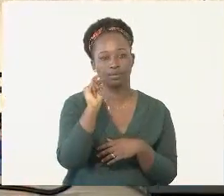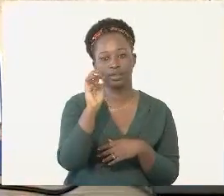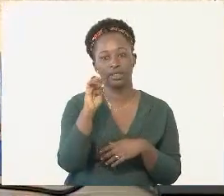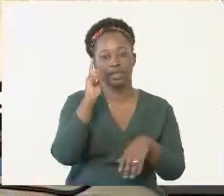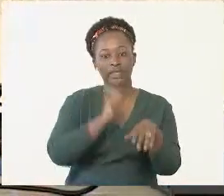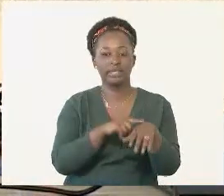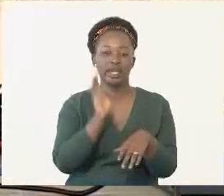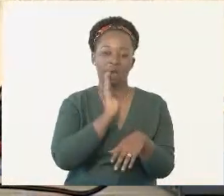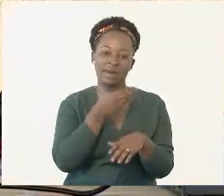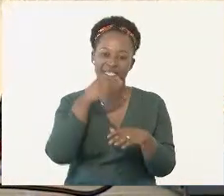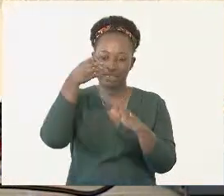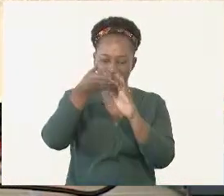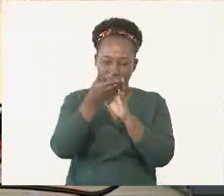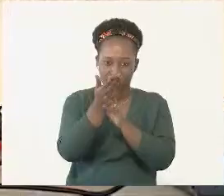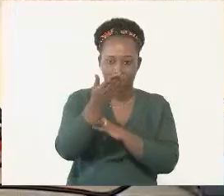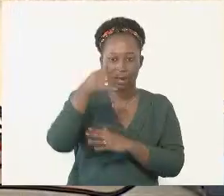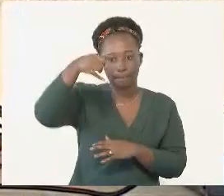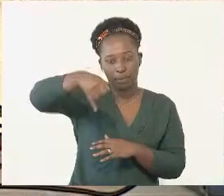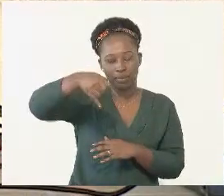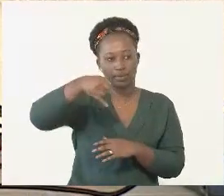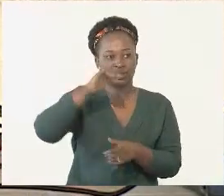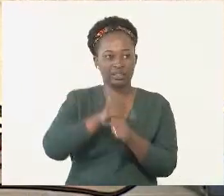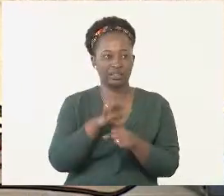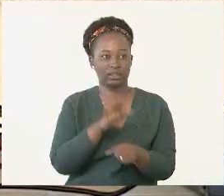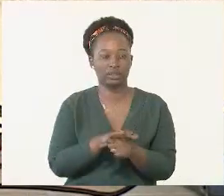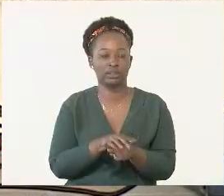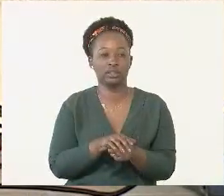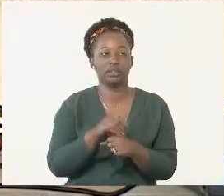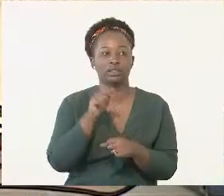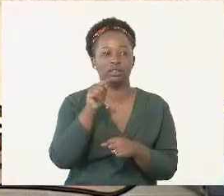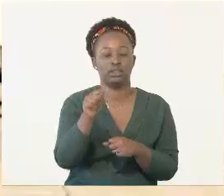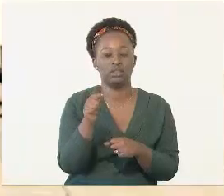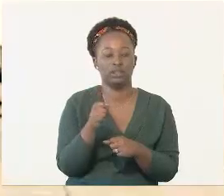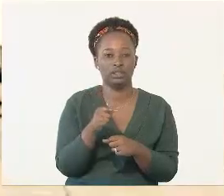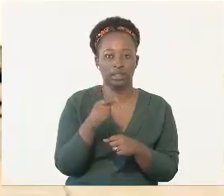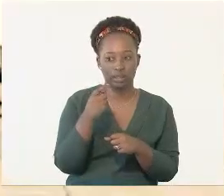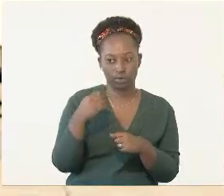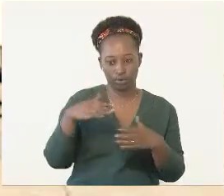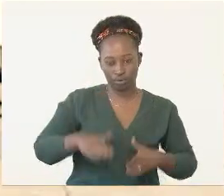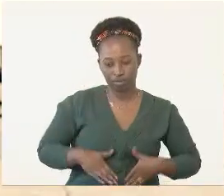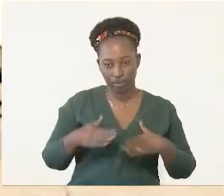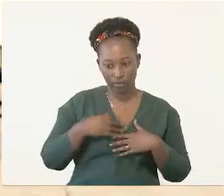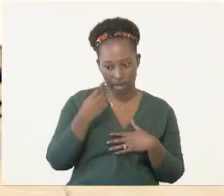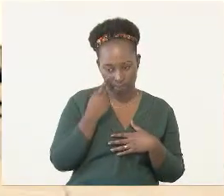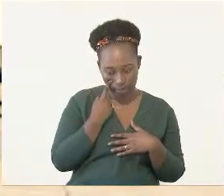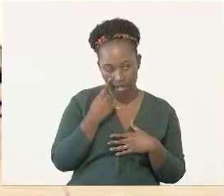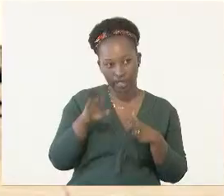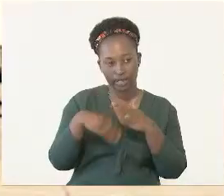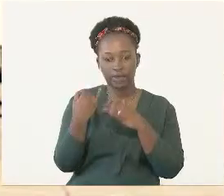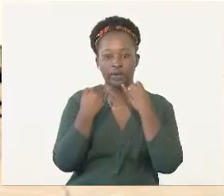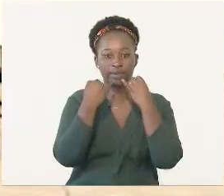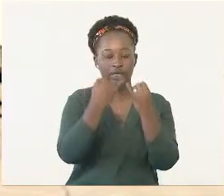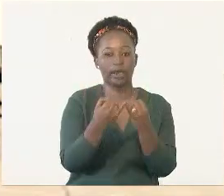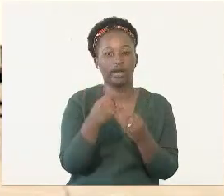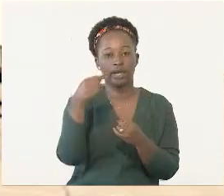through the urine, what happens? The hypothalamus detects this and informs the pituitary gland to